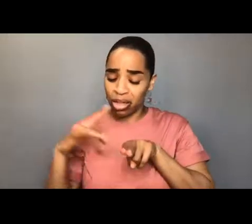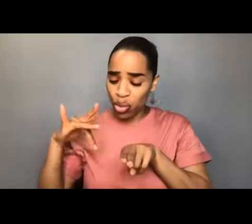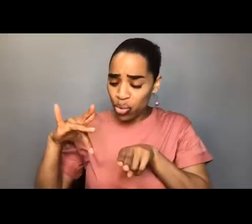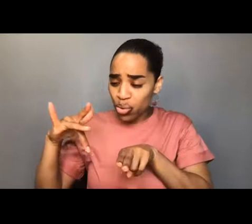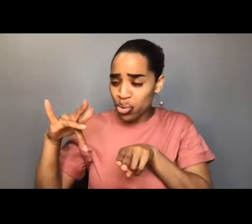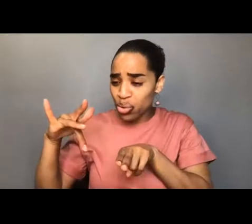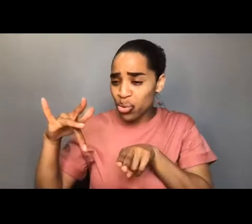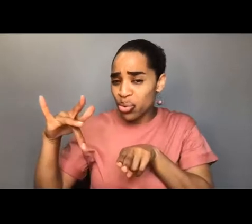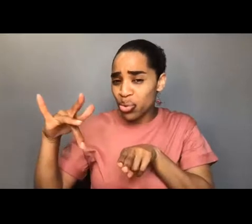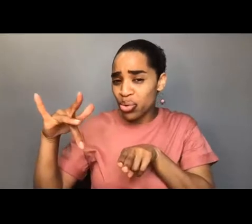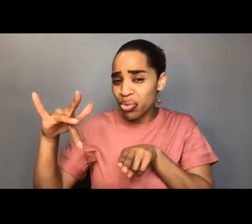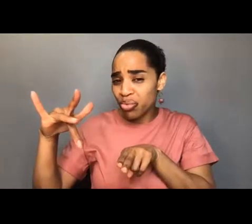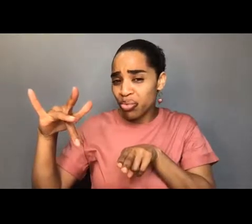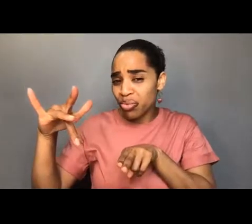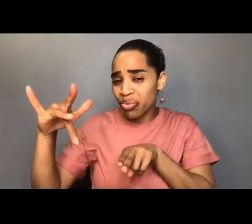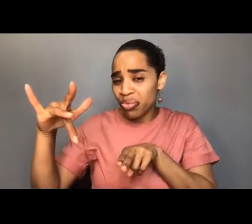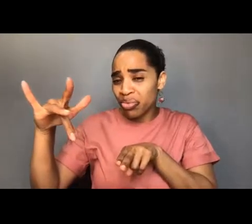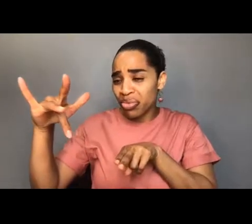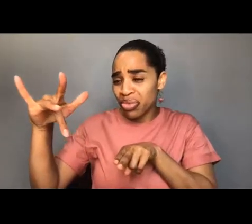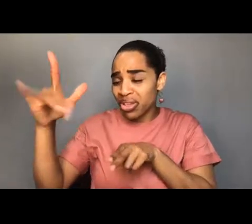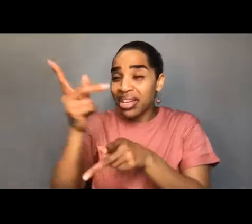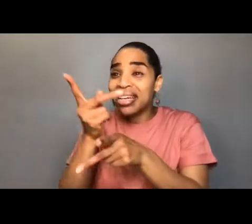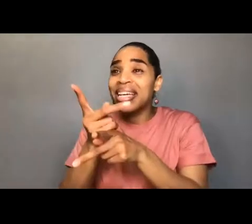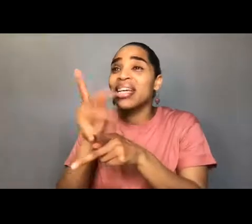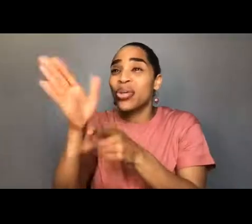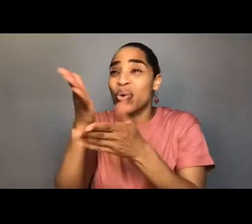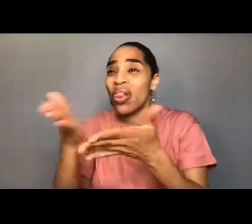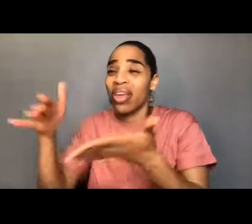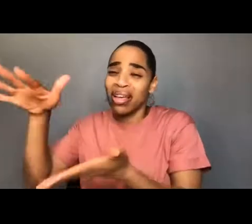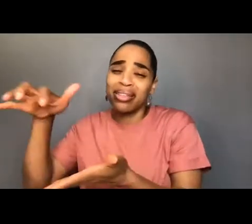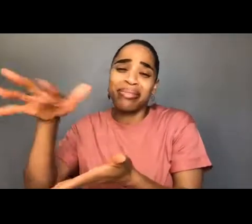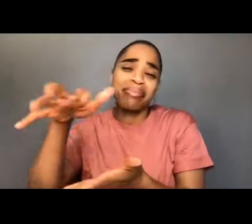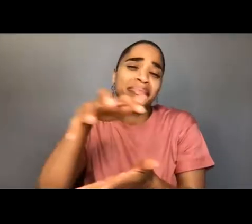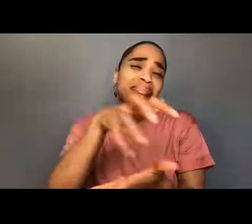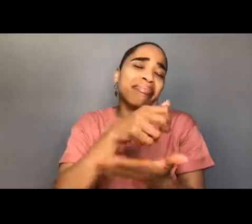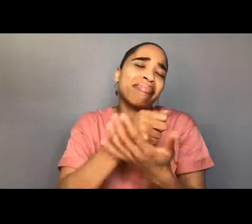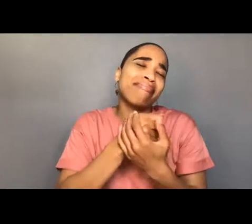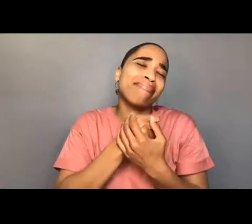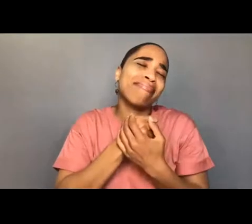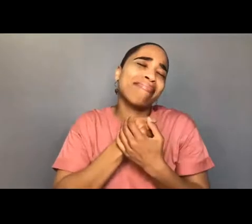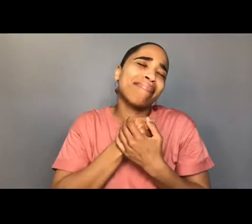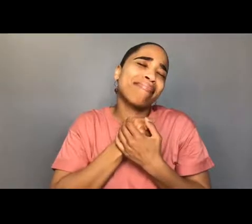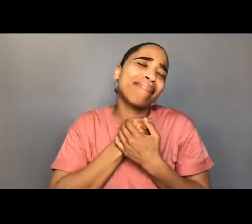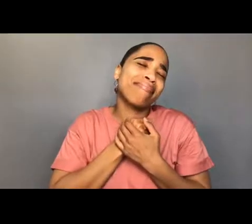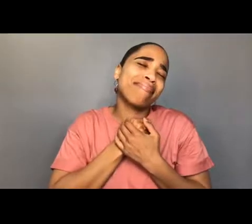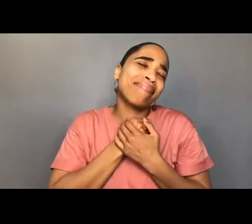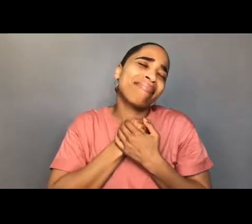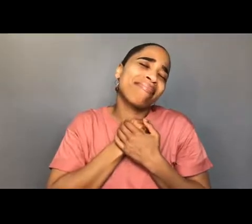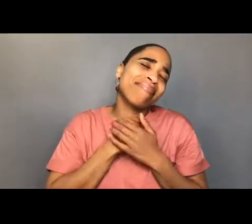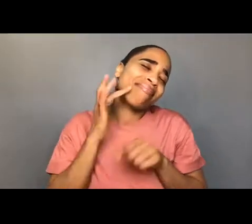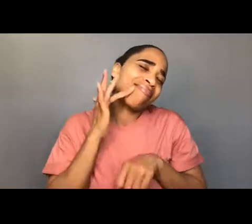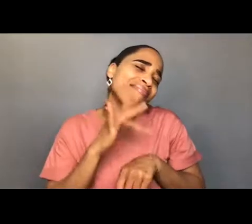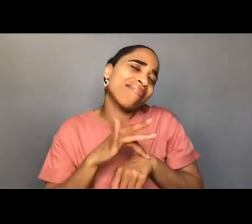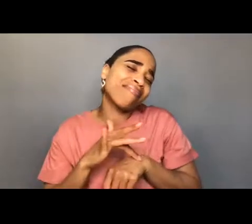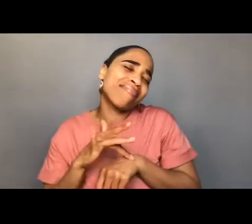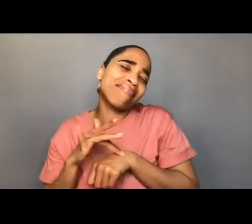I still got your things here, there. Stay with me like souvenirs. Don't